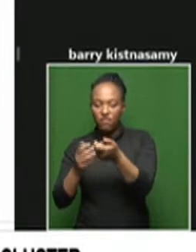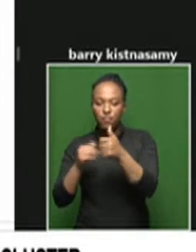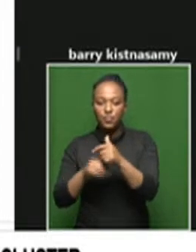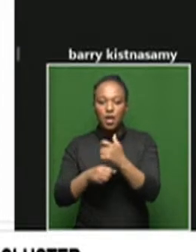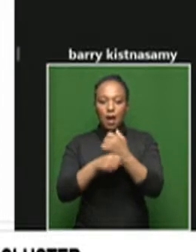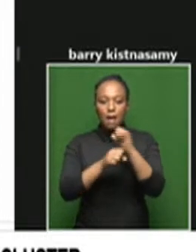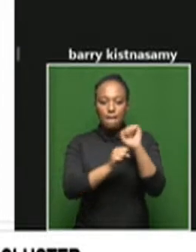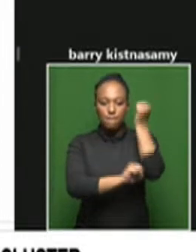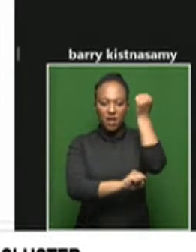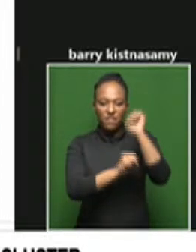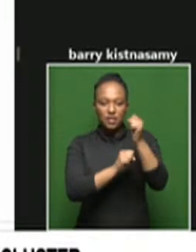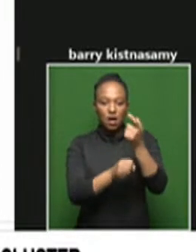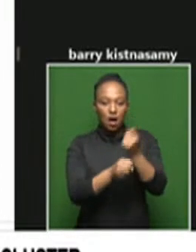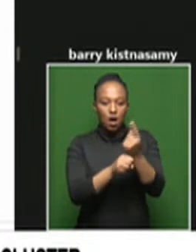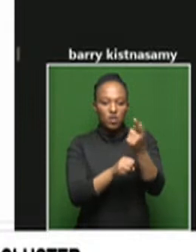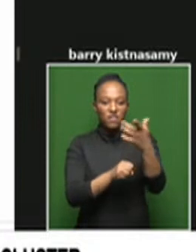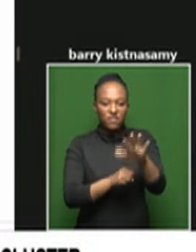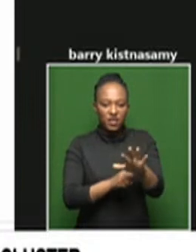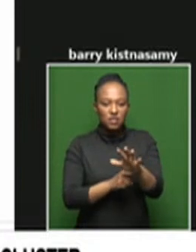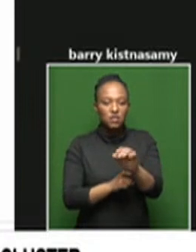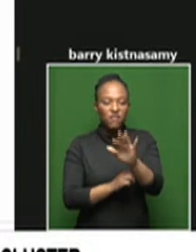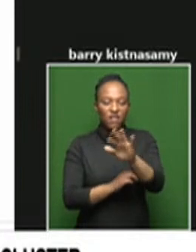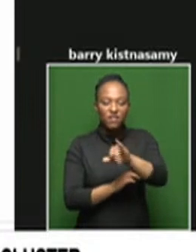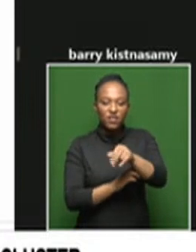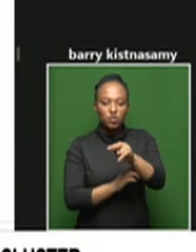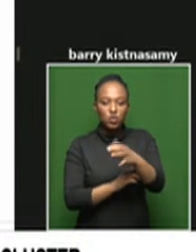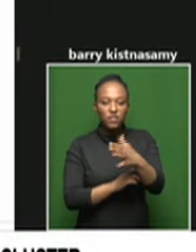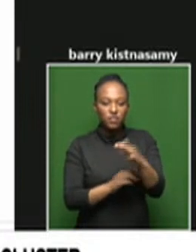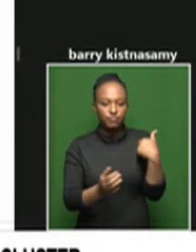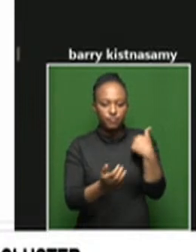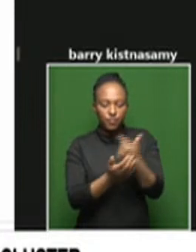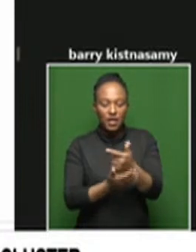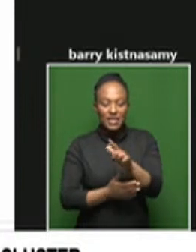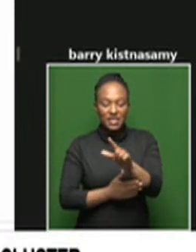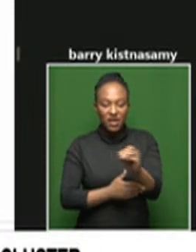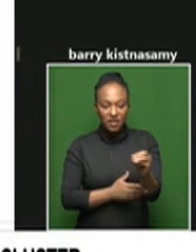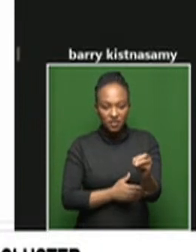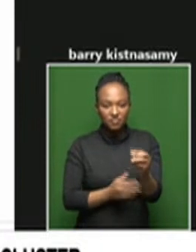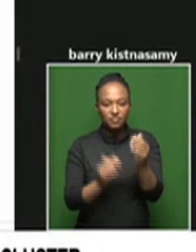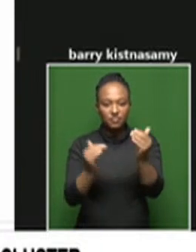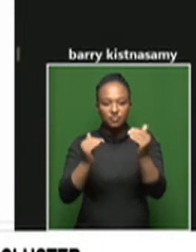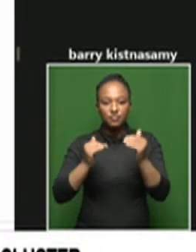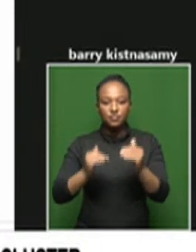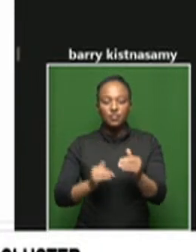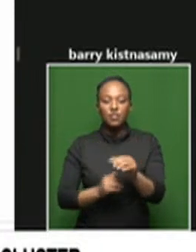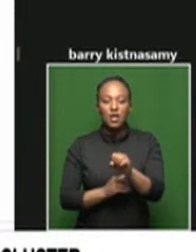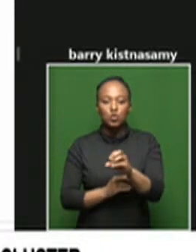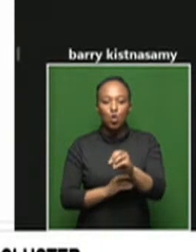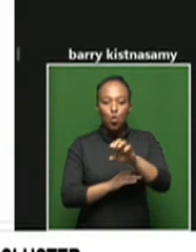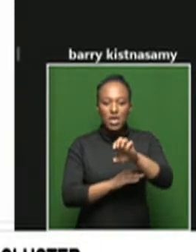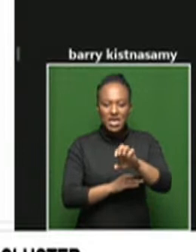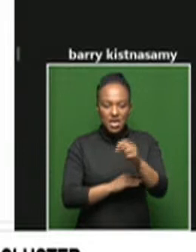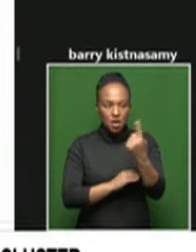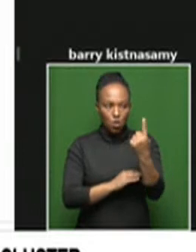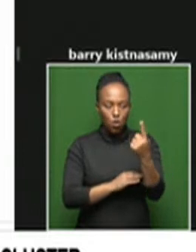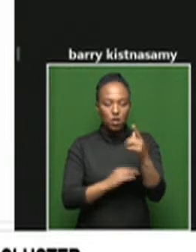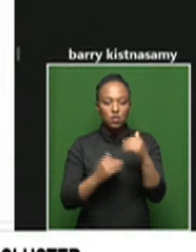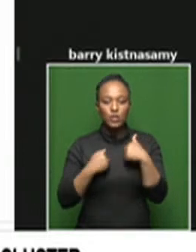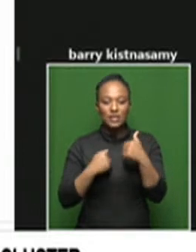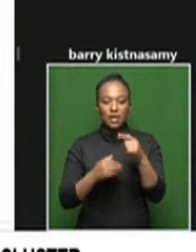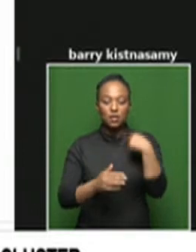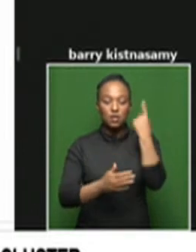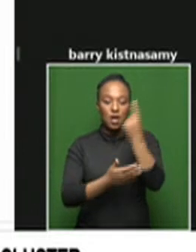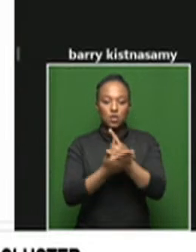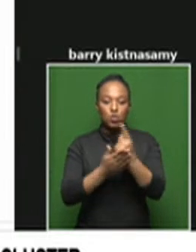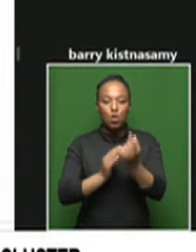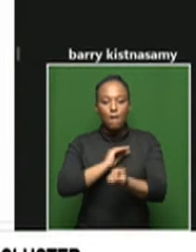started on the 5th of June, and they have done about 700 to date, starting slowly but ramping up. One state-owned enterprise will start next week in